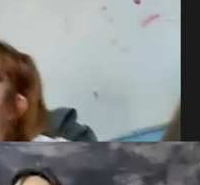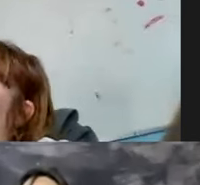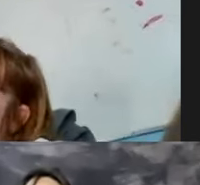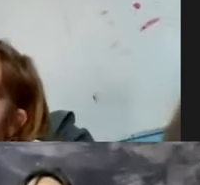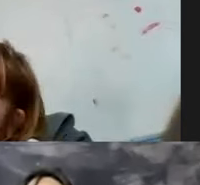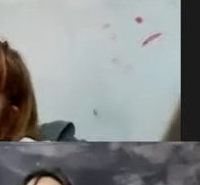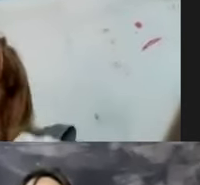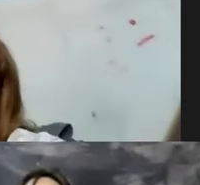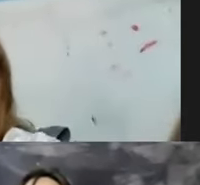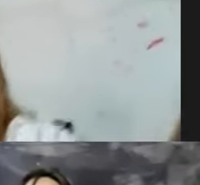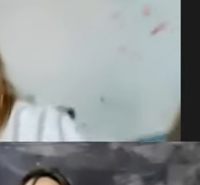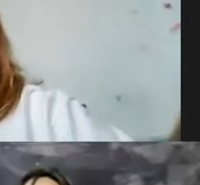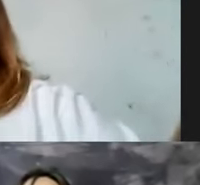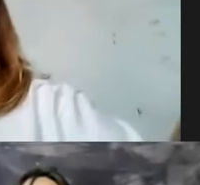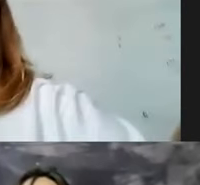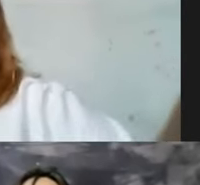Thank you.